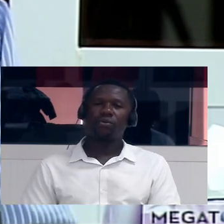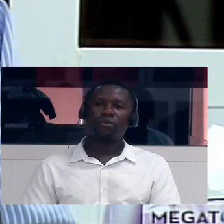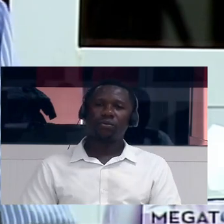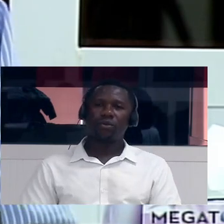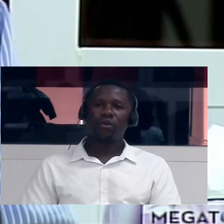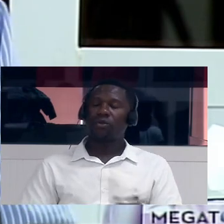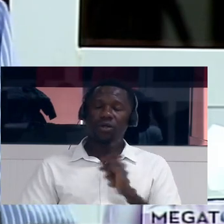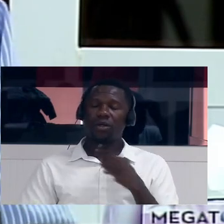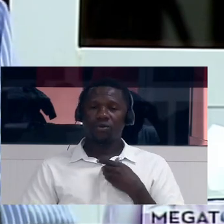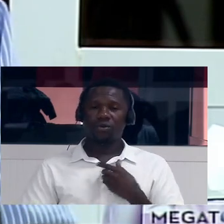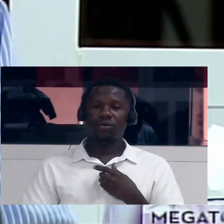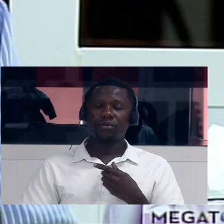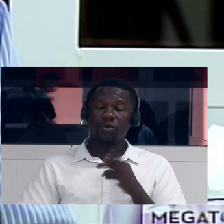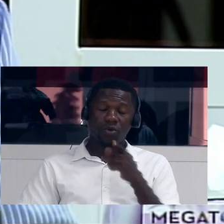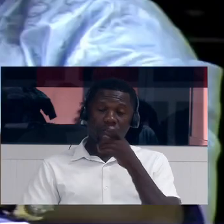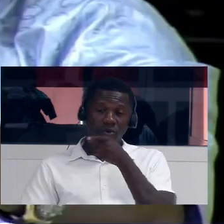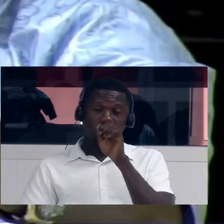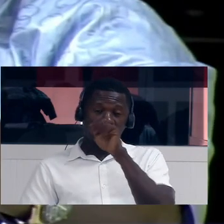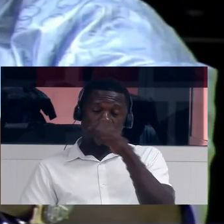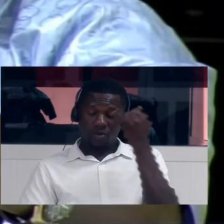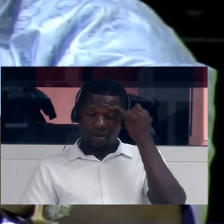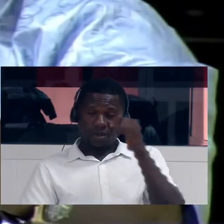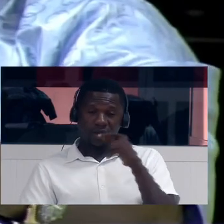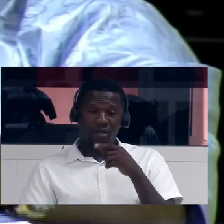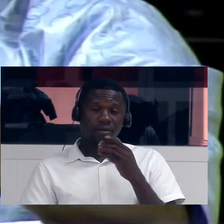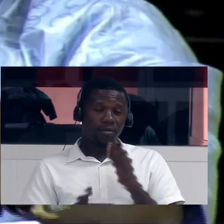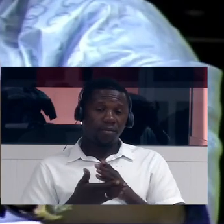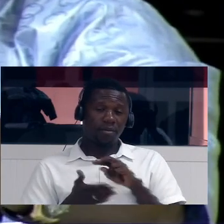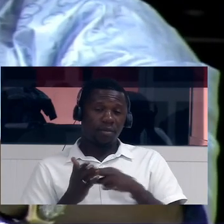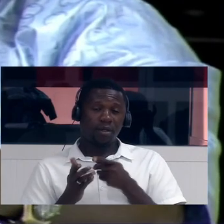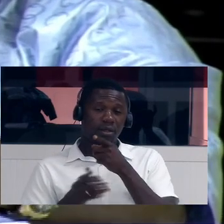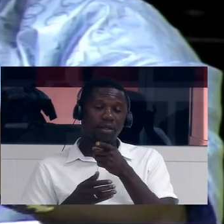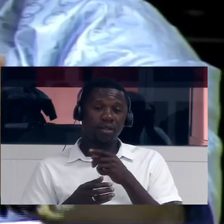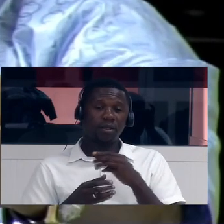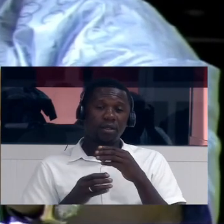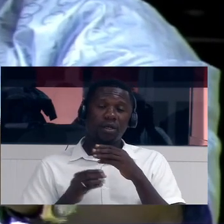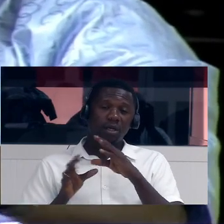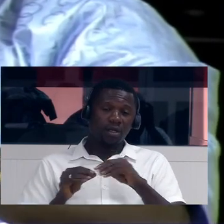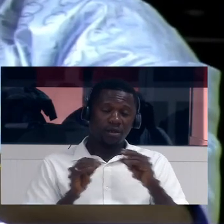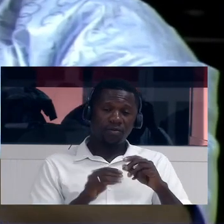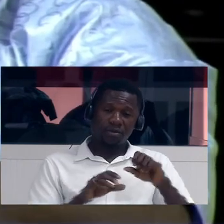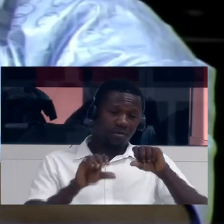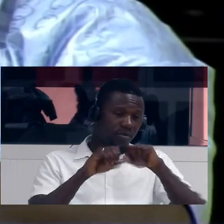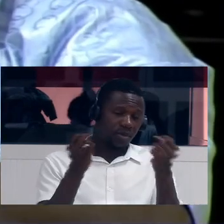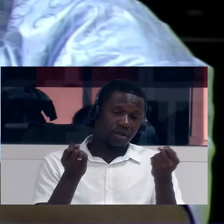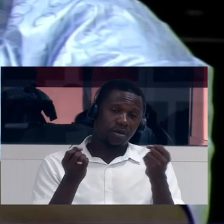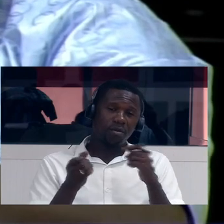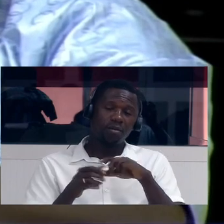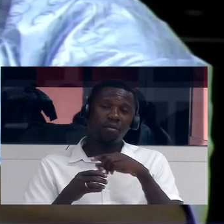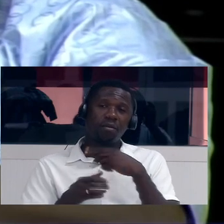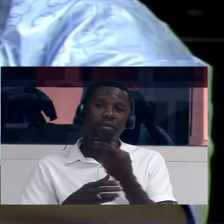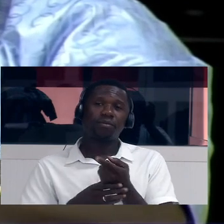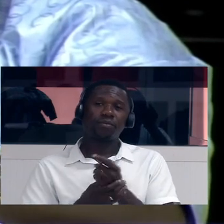It's not that I was running away from the ground. So your suggestion, therefore, is that this operation was messed up by... I